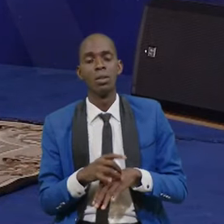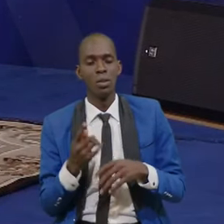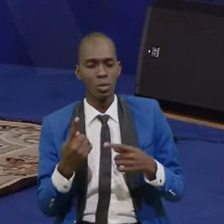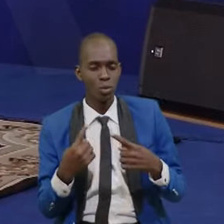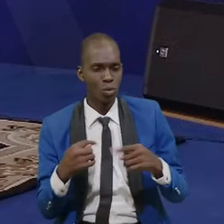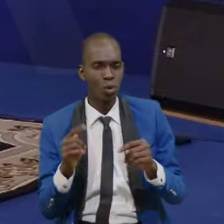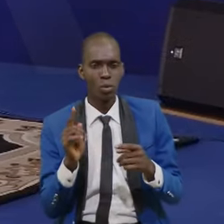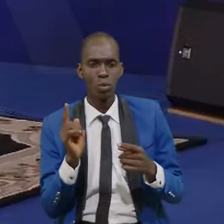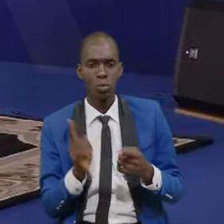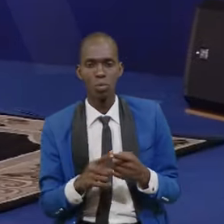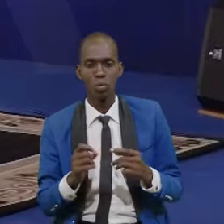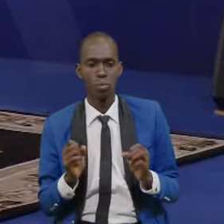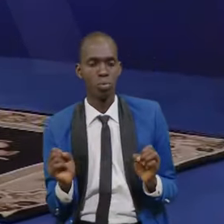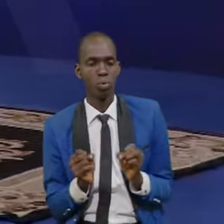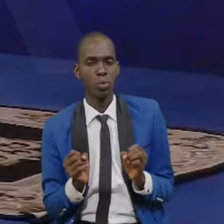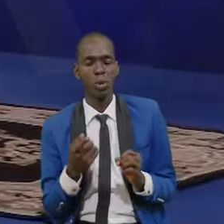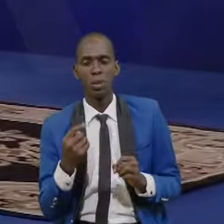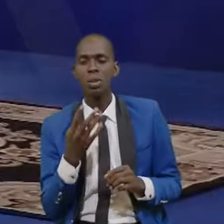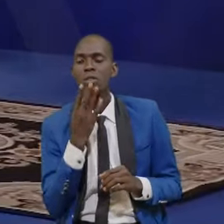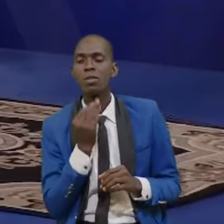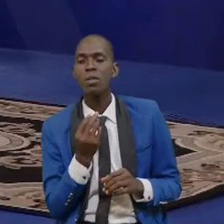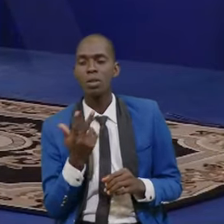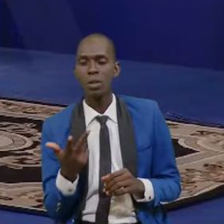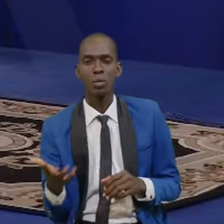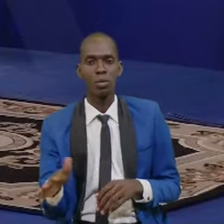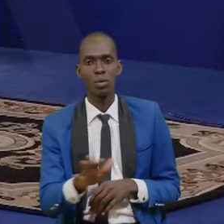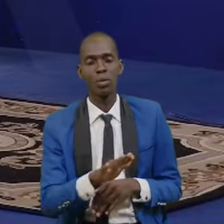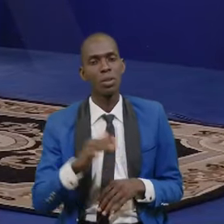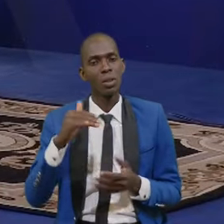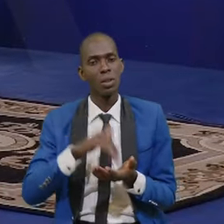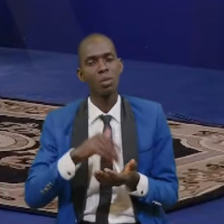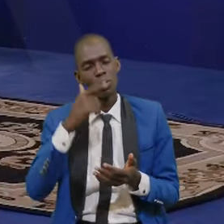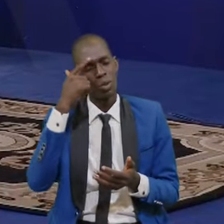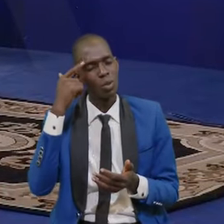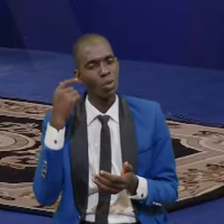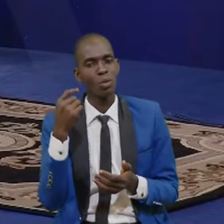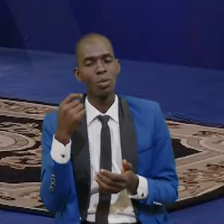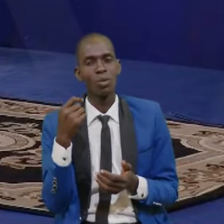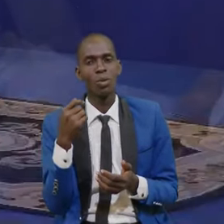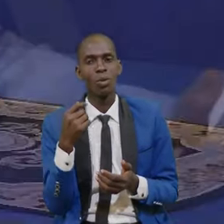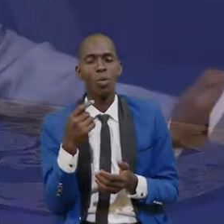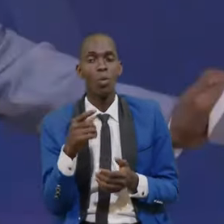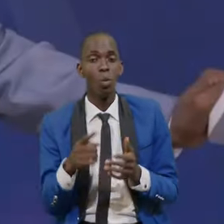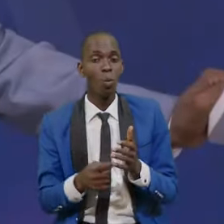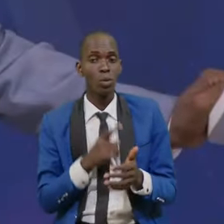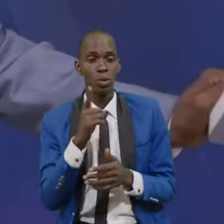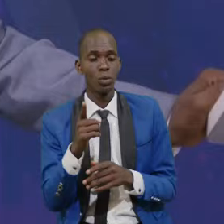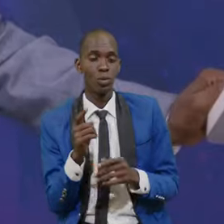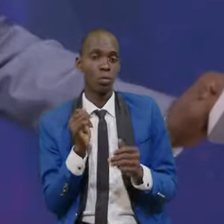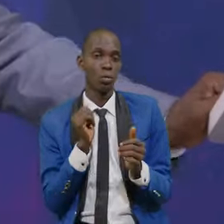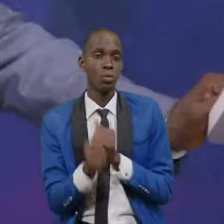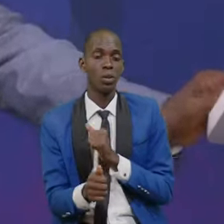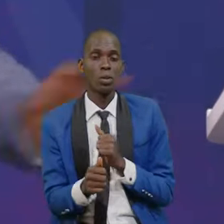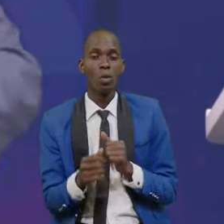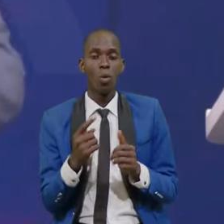Shadrach, Meshach, and Abednego with fire anymore. Once you pass through, Once you overcome,